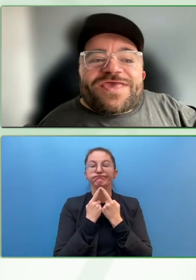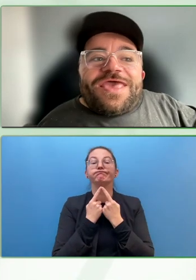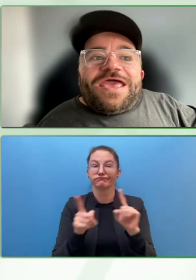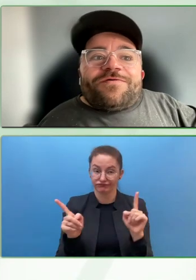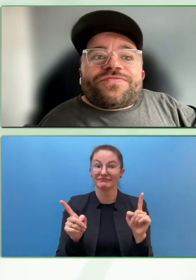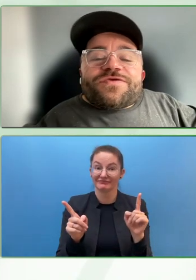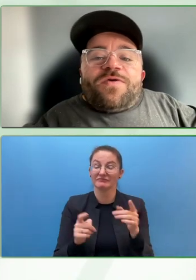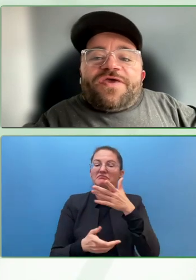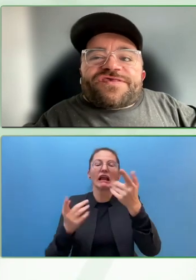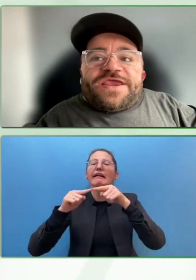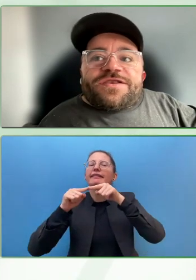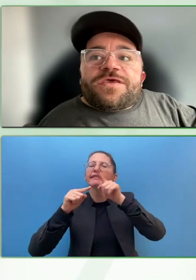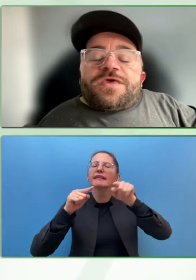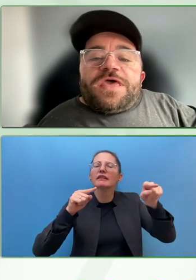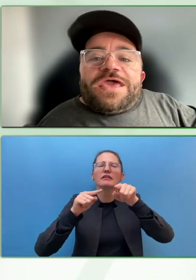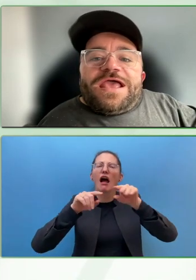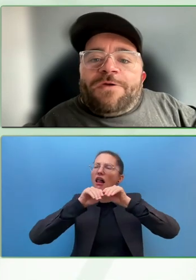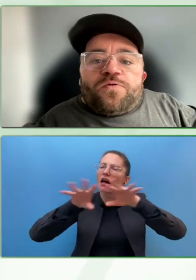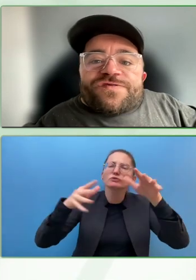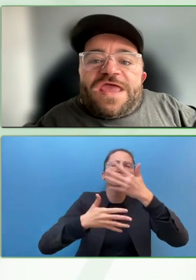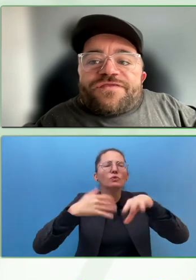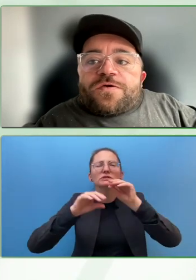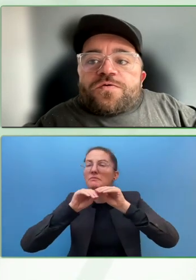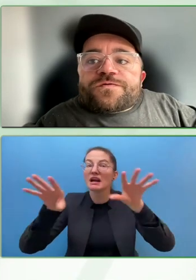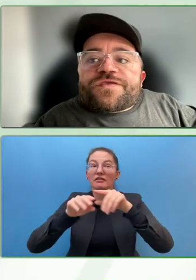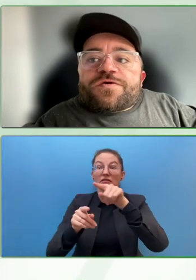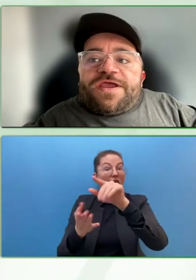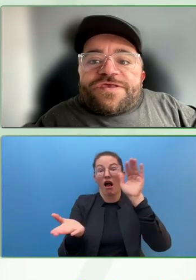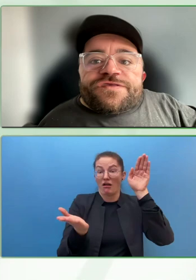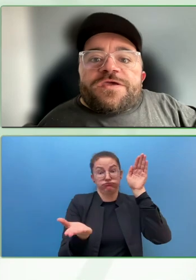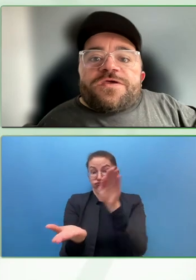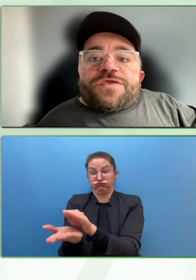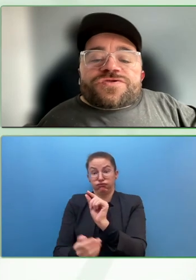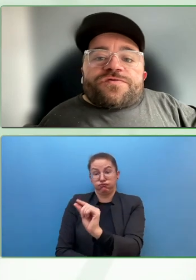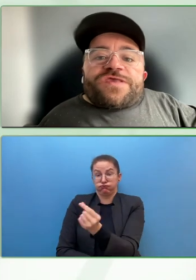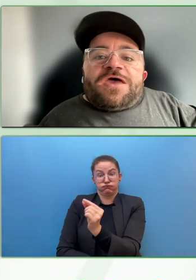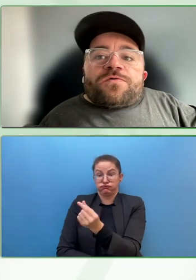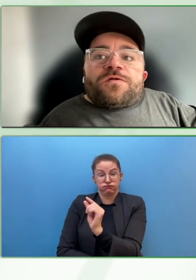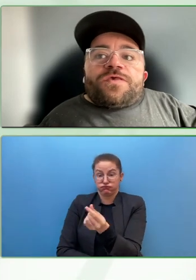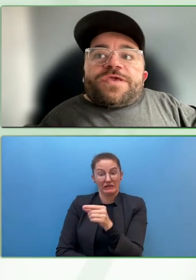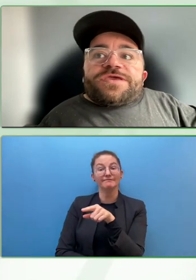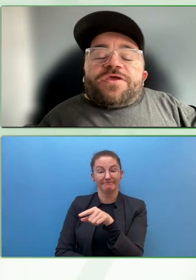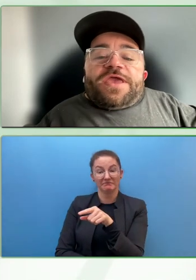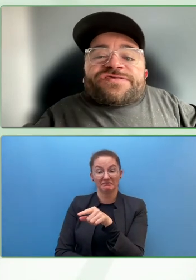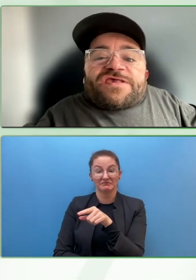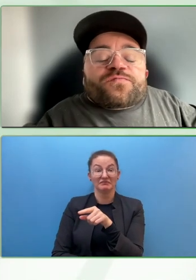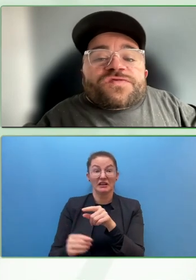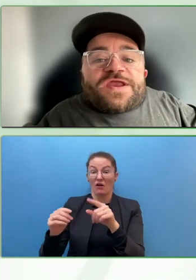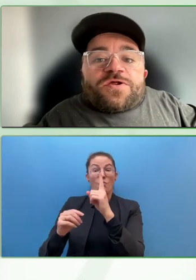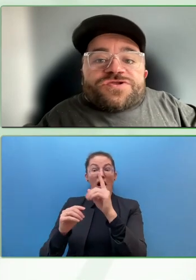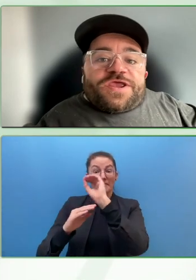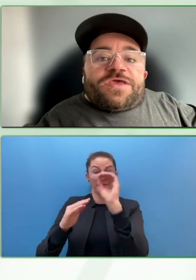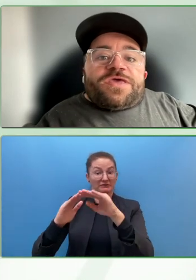news. You might have seen Apple's advert called The Greatest that shows how, you know,